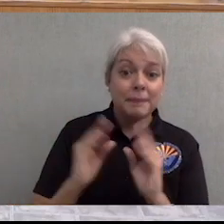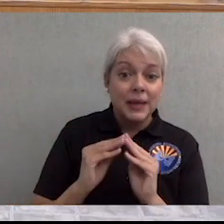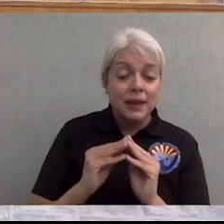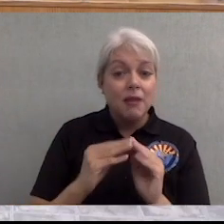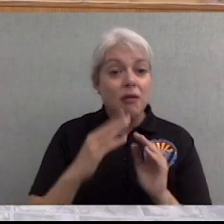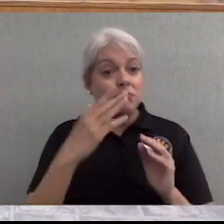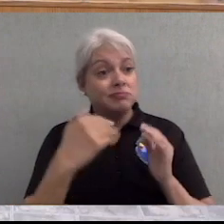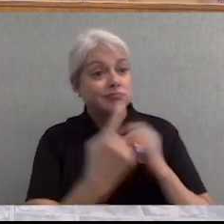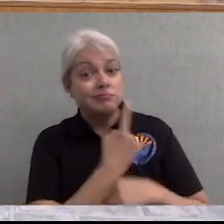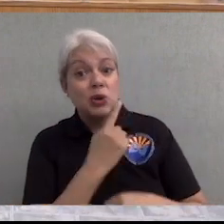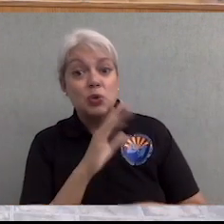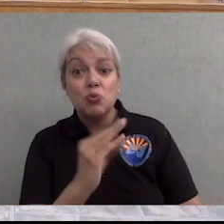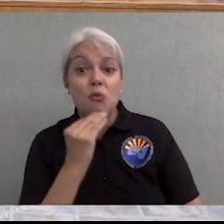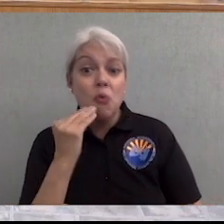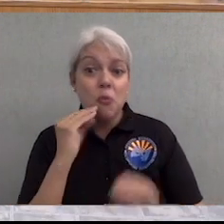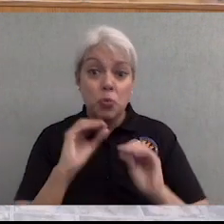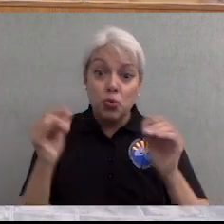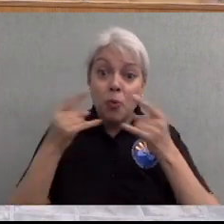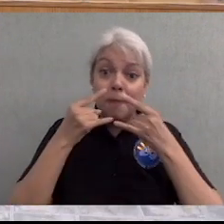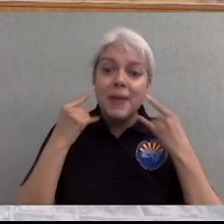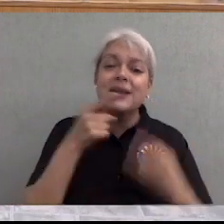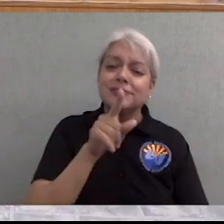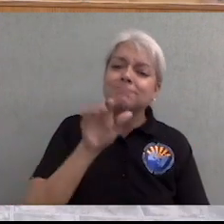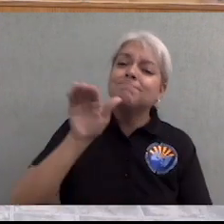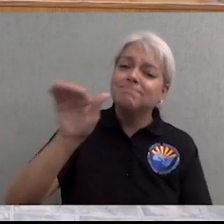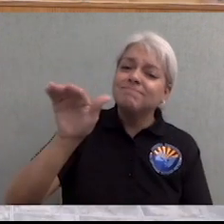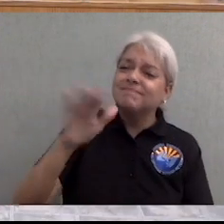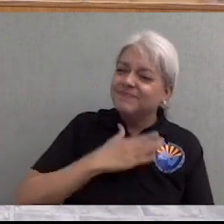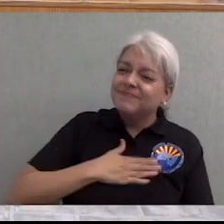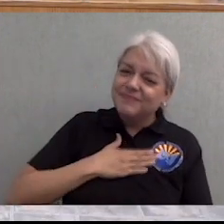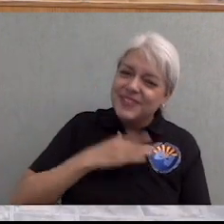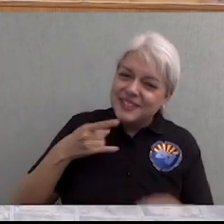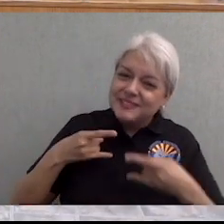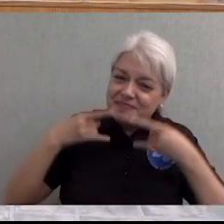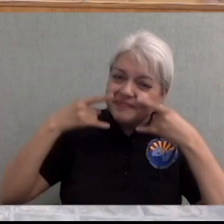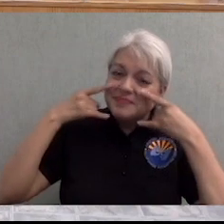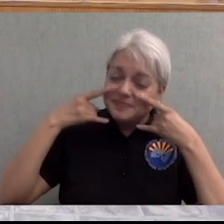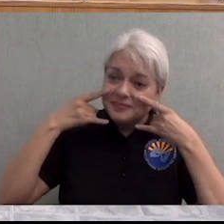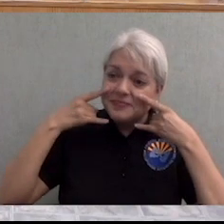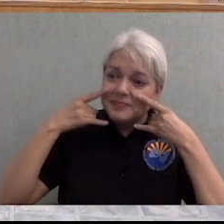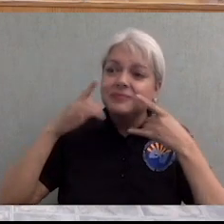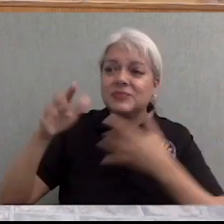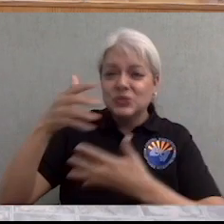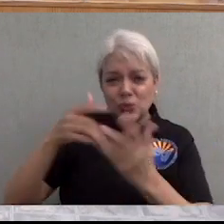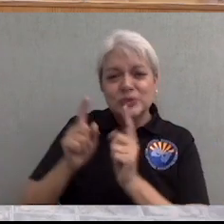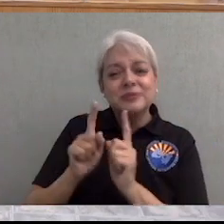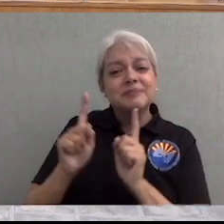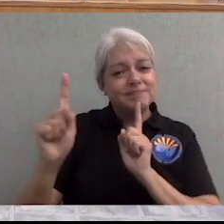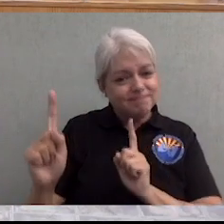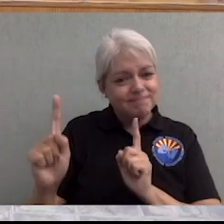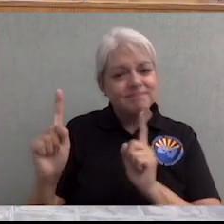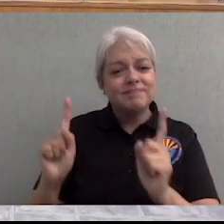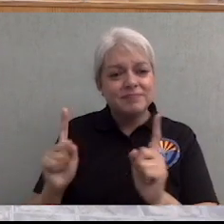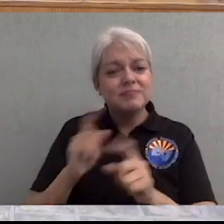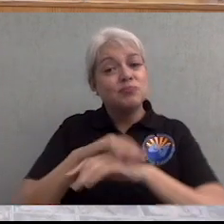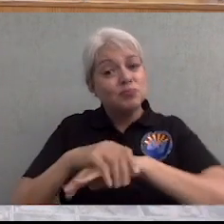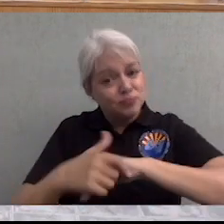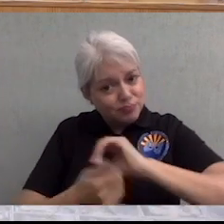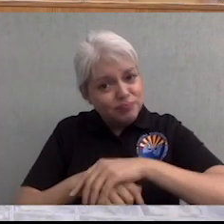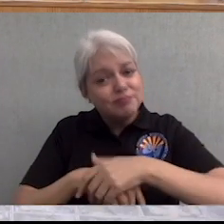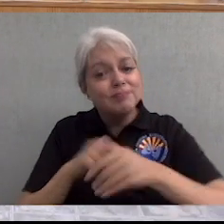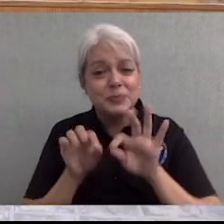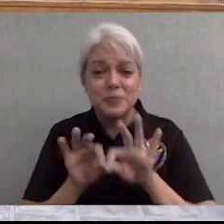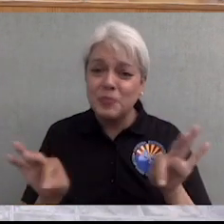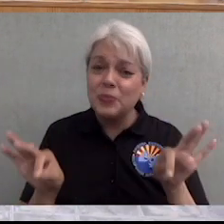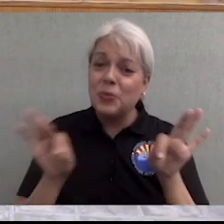them to put on their mask and keep their social distancing and be sure to wash your hands. And we're going to